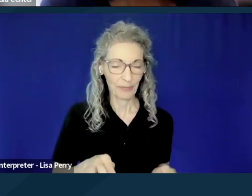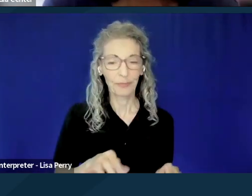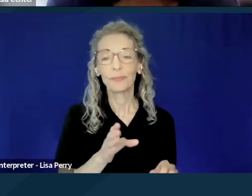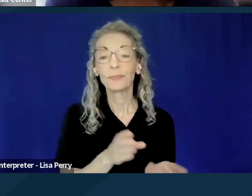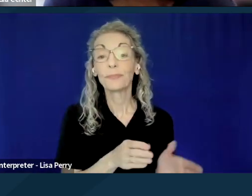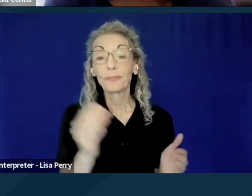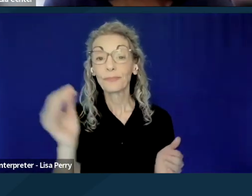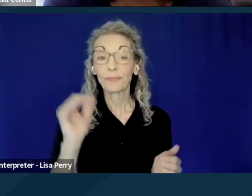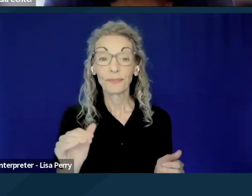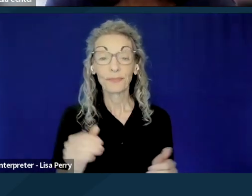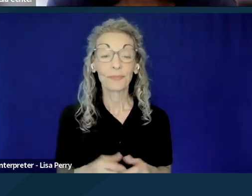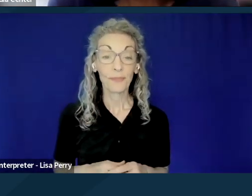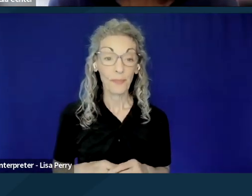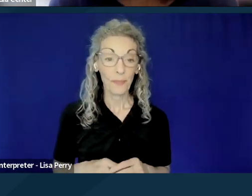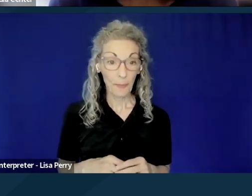slide.